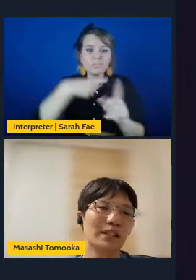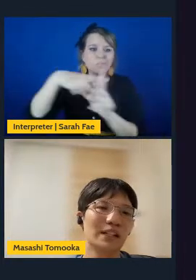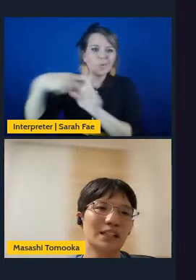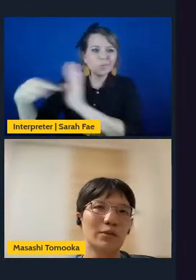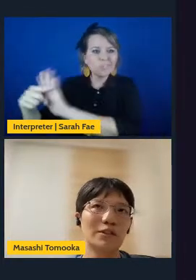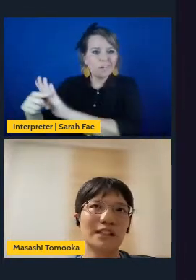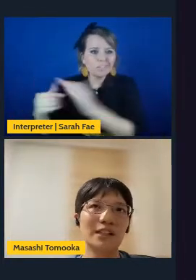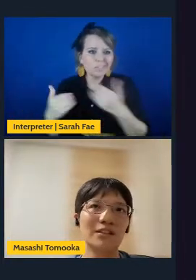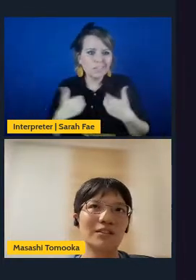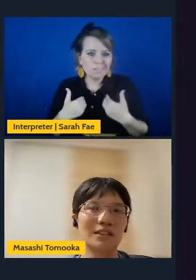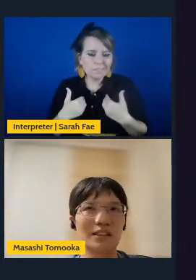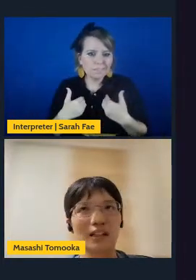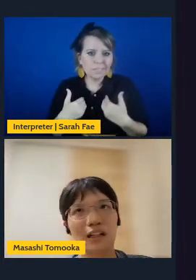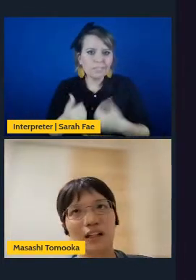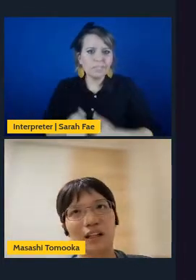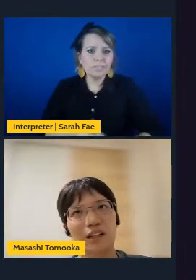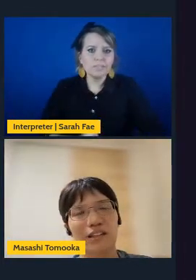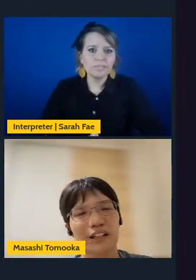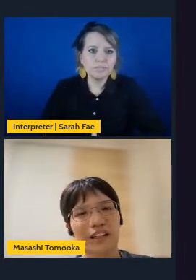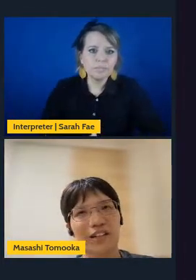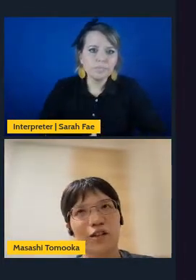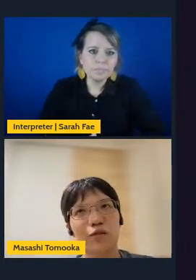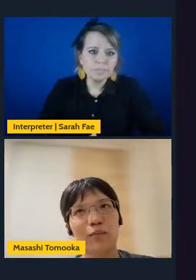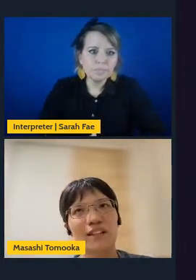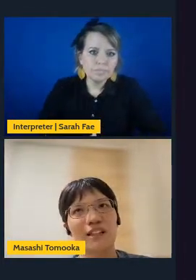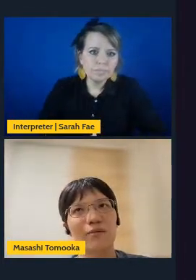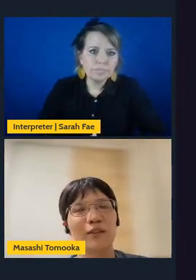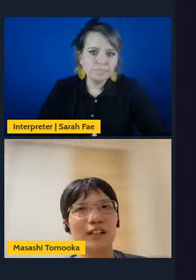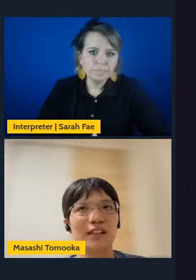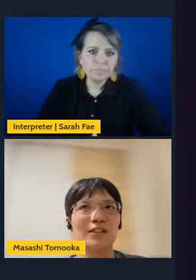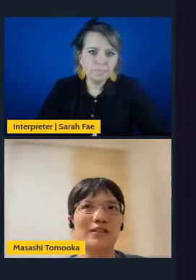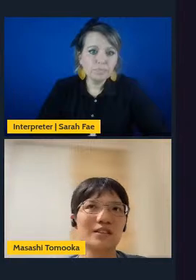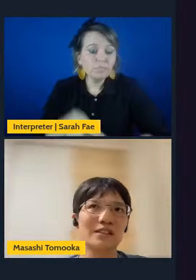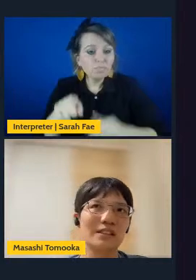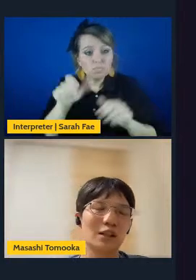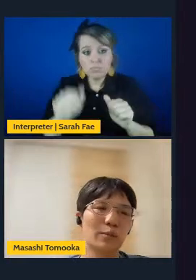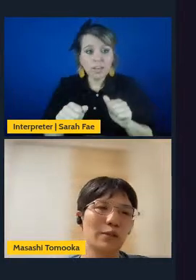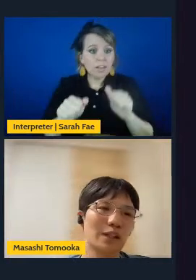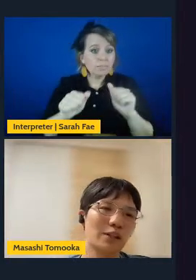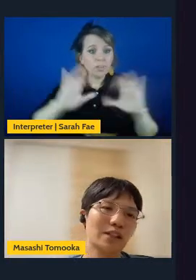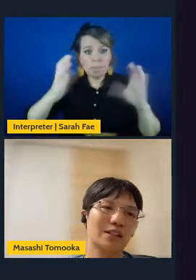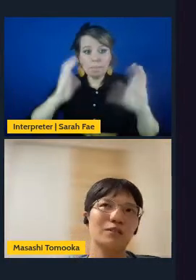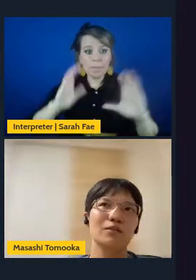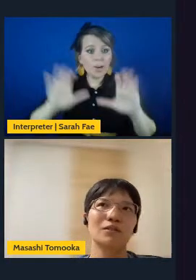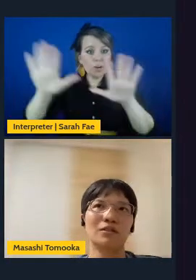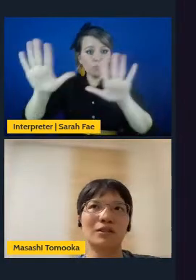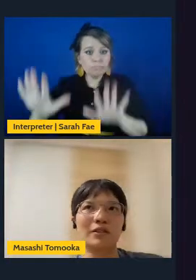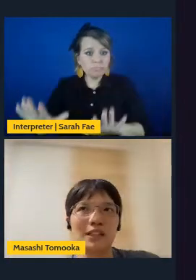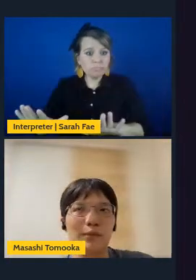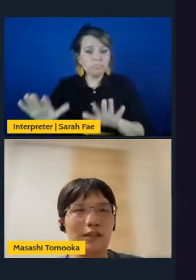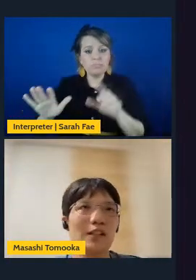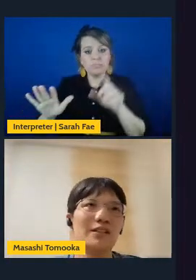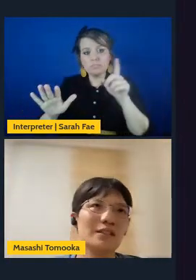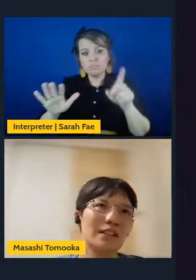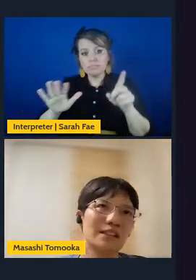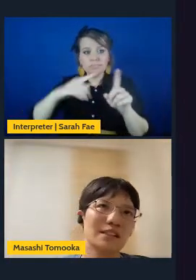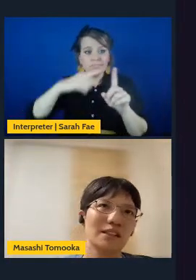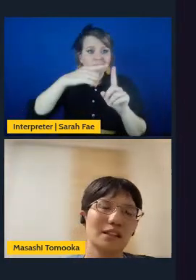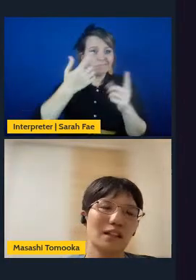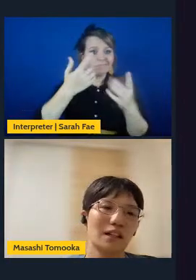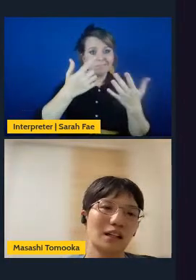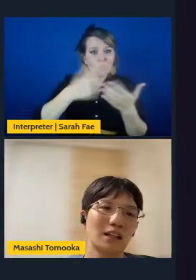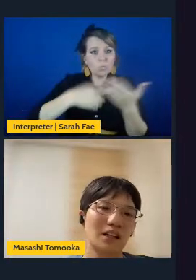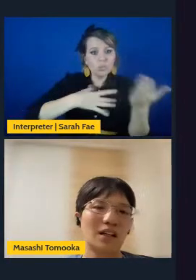each one has pros and cons. You can carefully compare them and choose the optimal one for your specific use